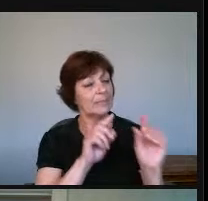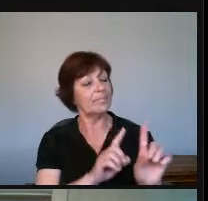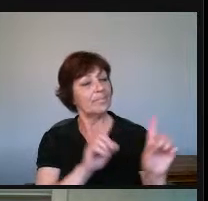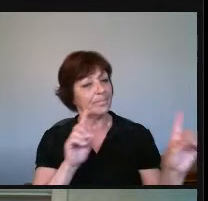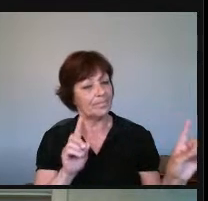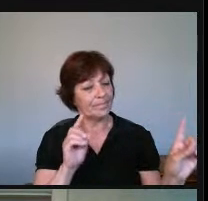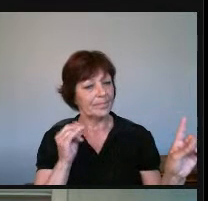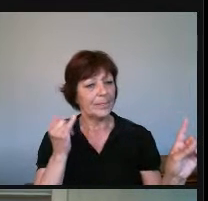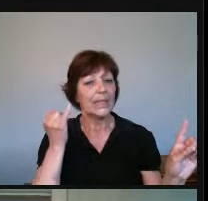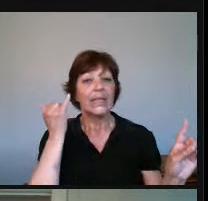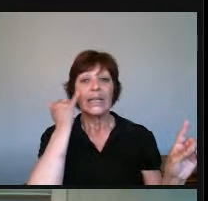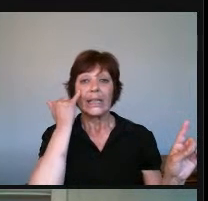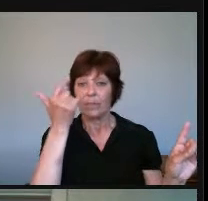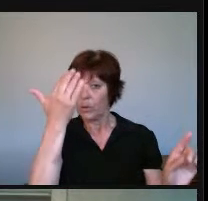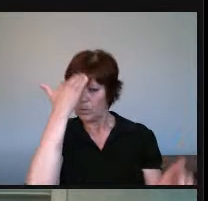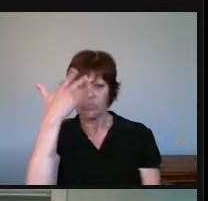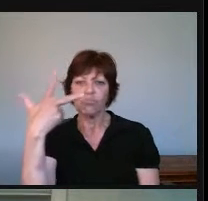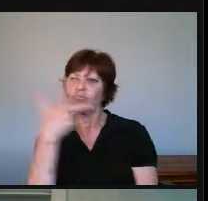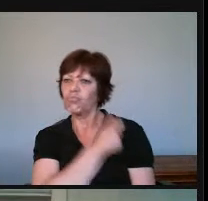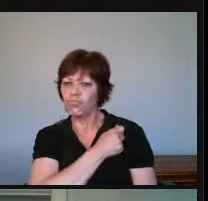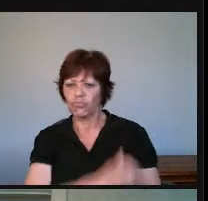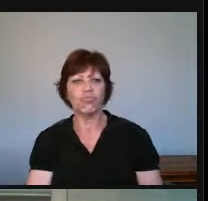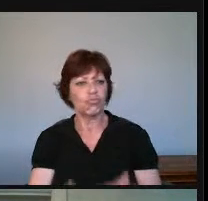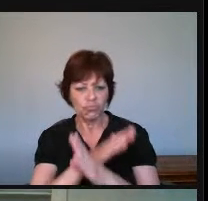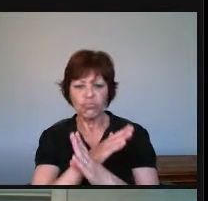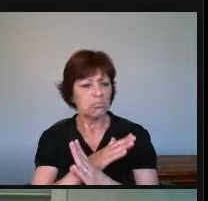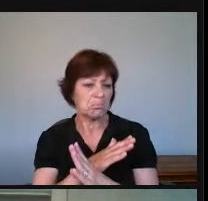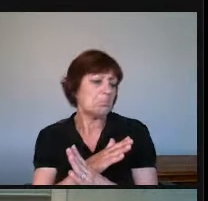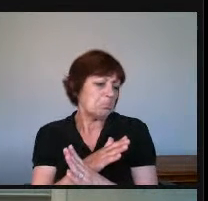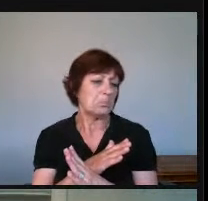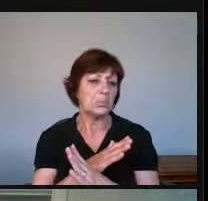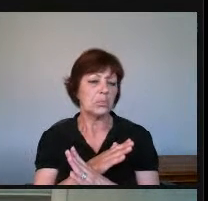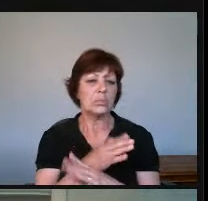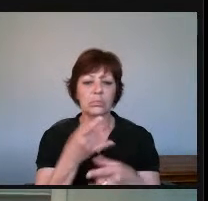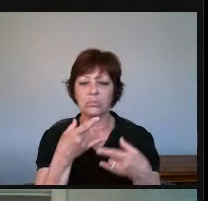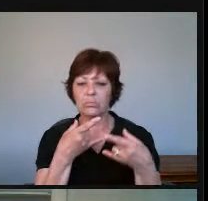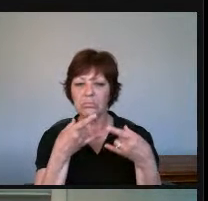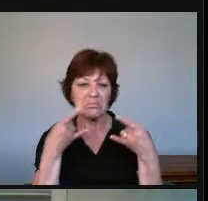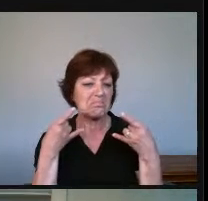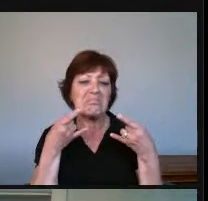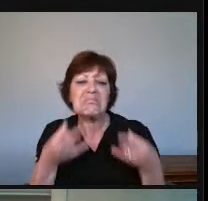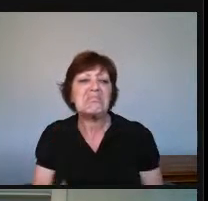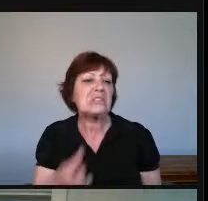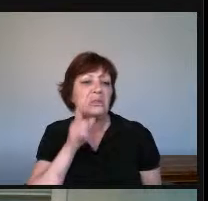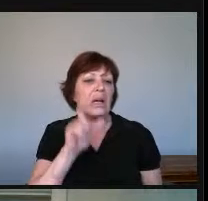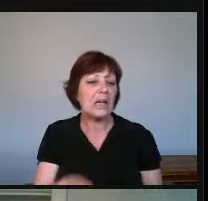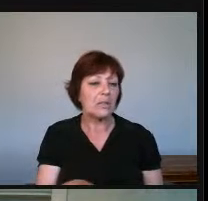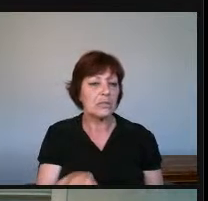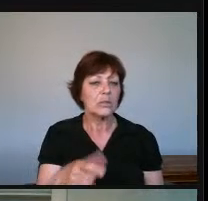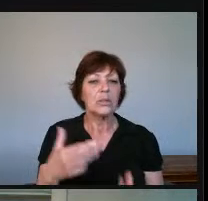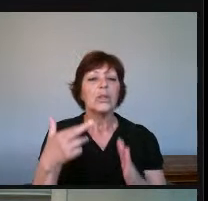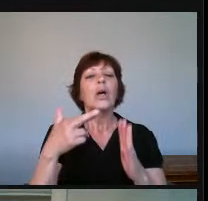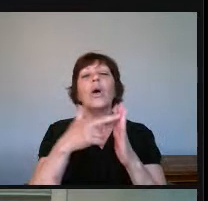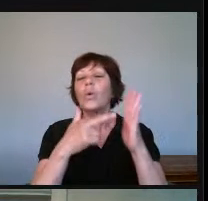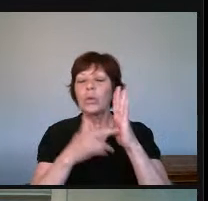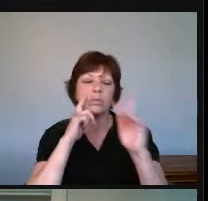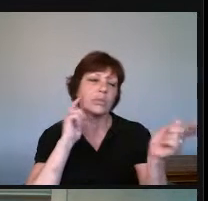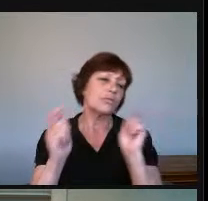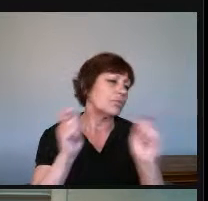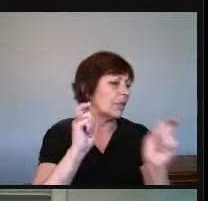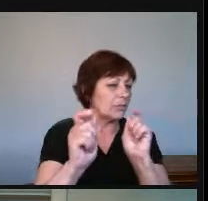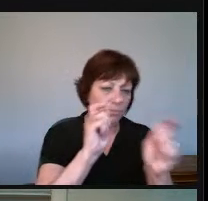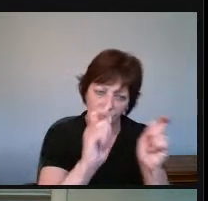If you're clear about the vaccine, then you can be much more flexible. The rules around flying have changed. There's not going to be